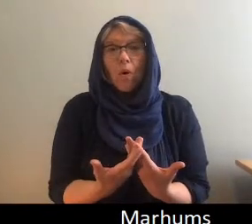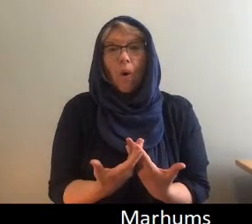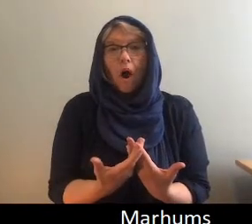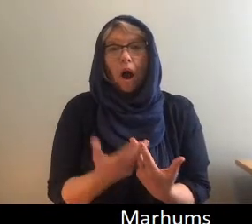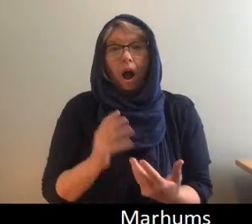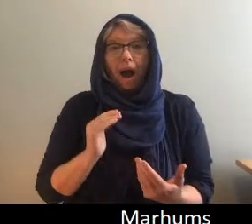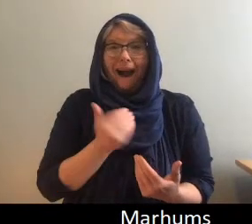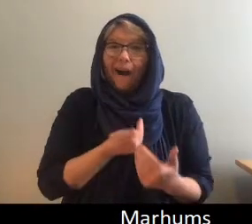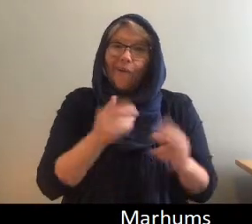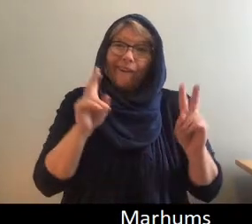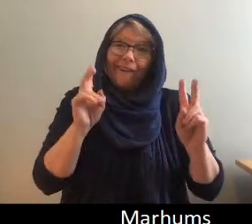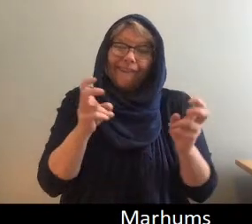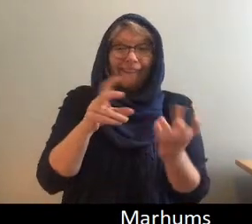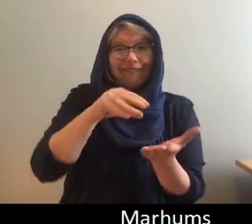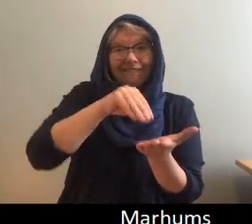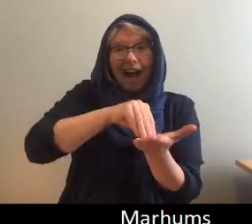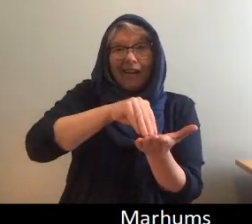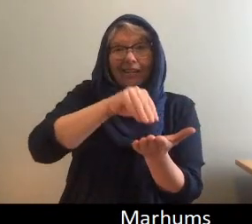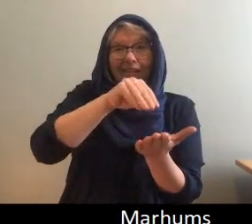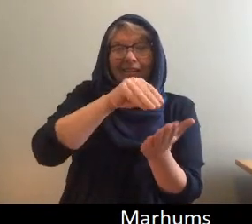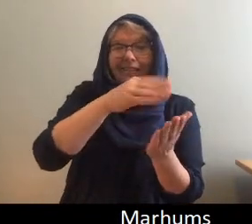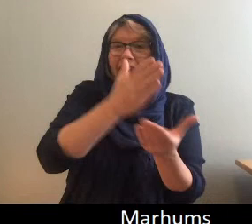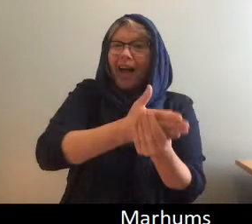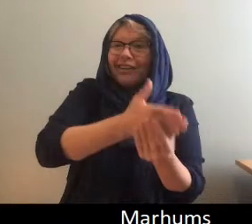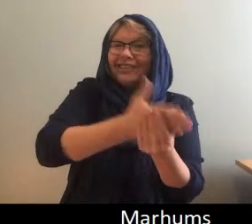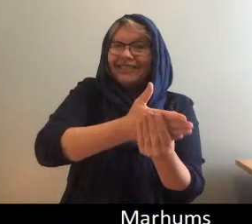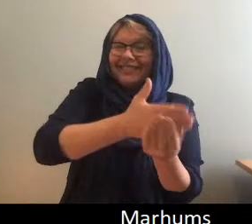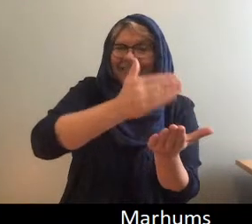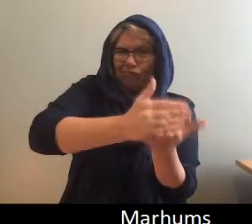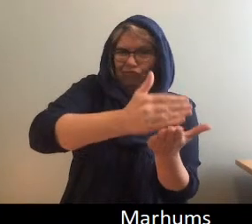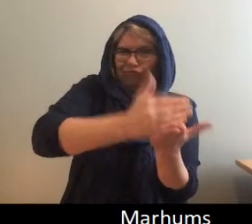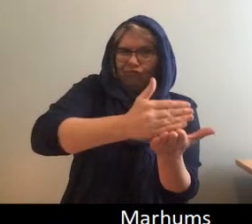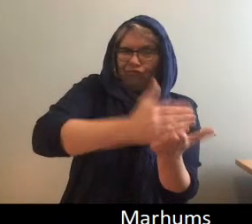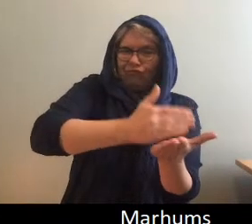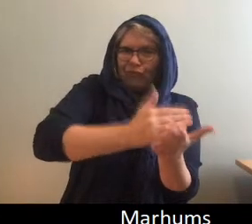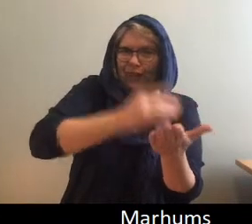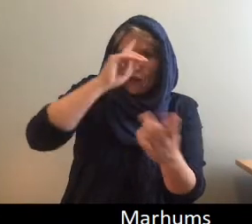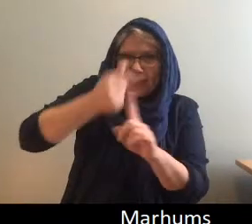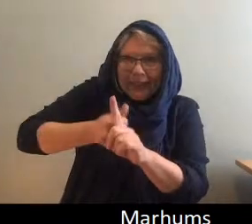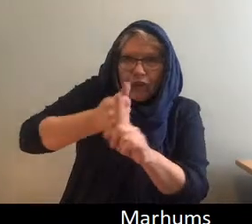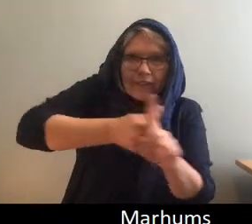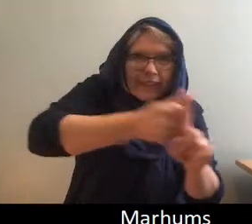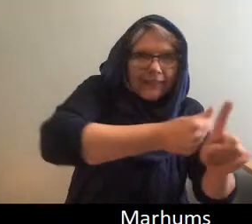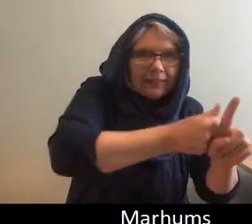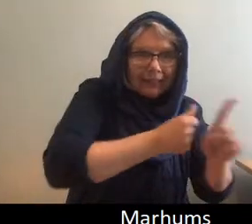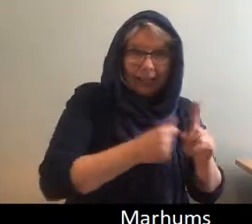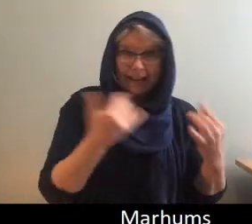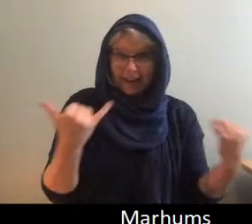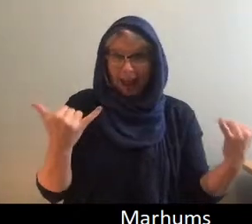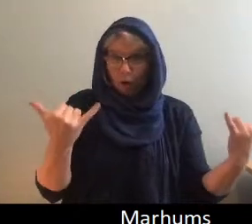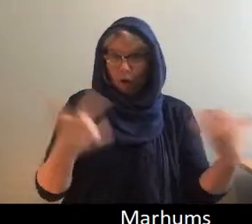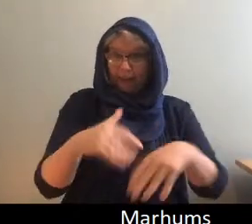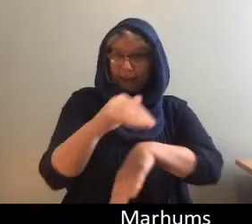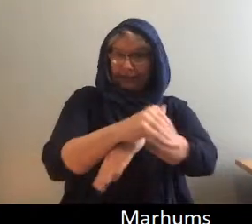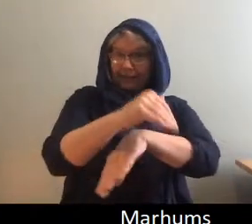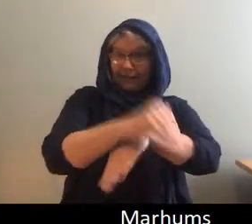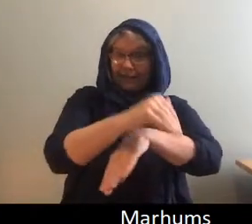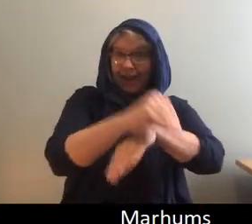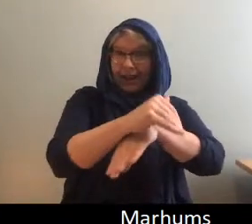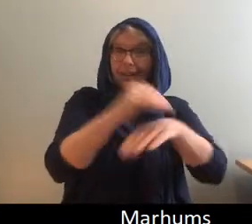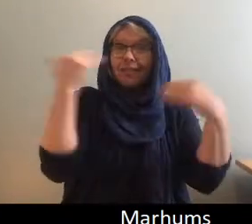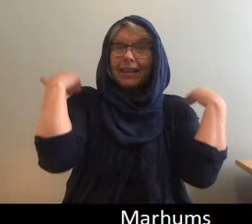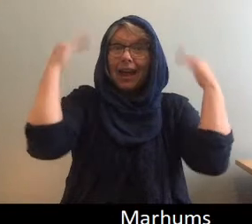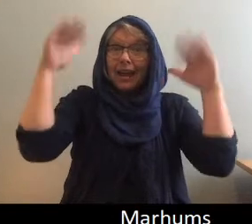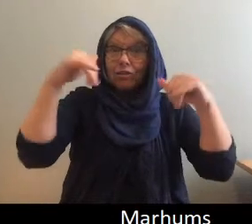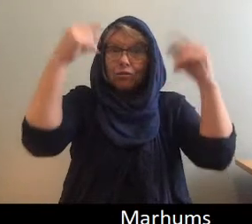Hajj, for the pilgrimage, whatever. But at the same time, remember one thing. We are always told to remember others first. So